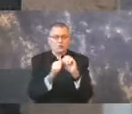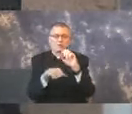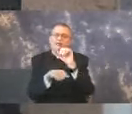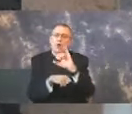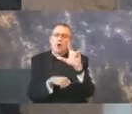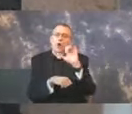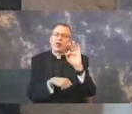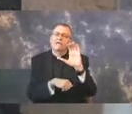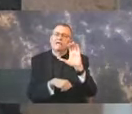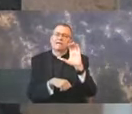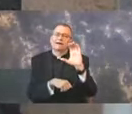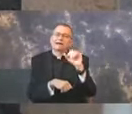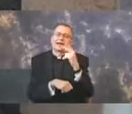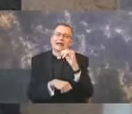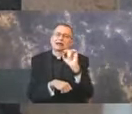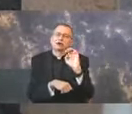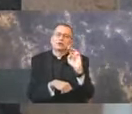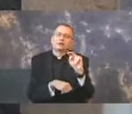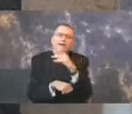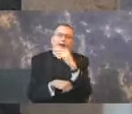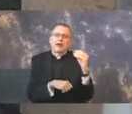as to the sacred chrism.